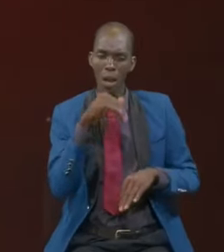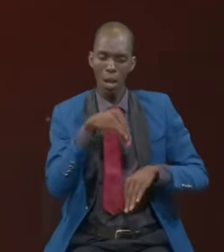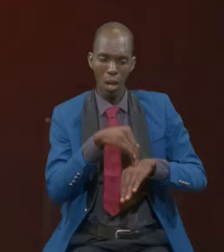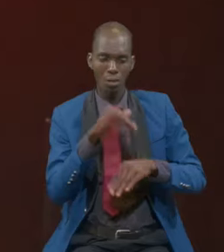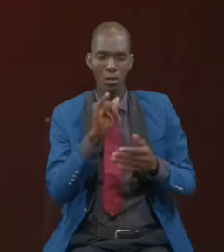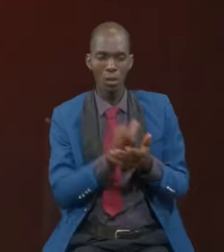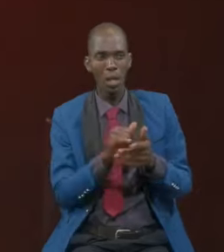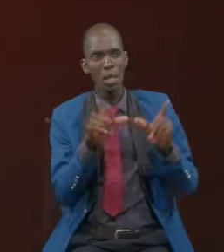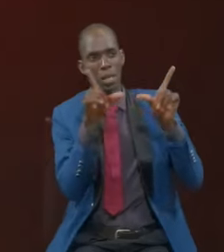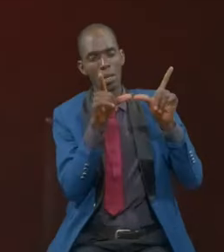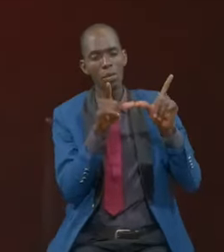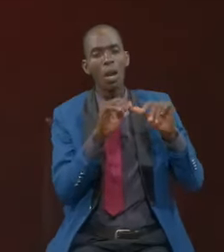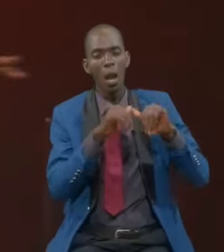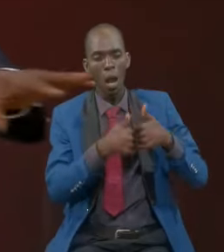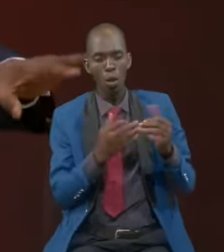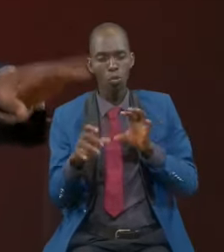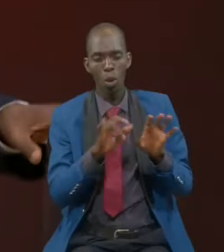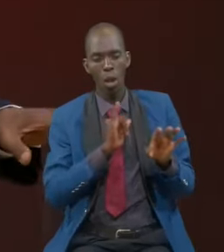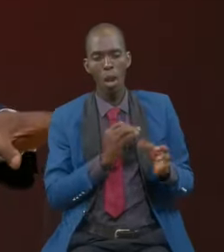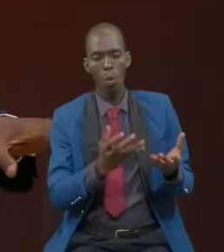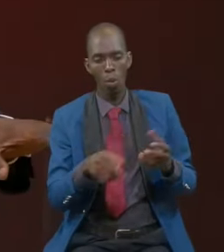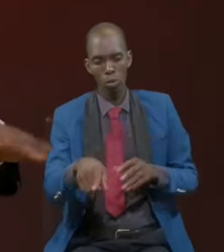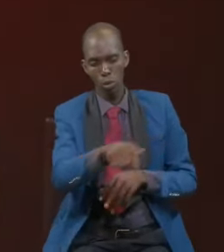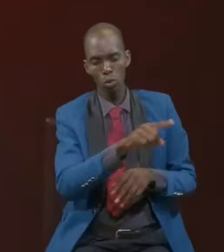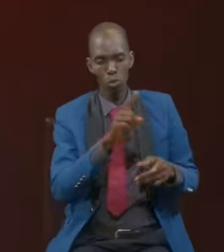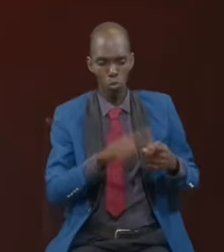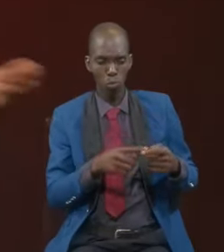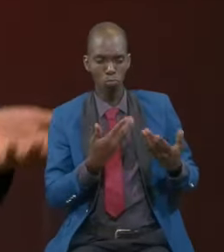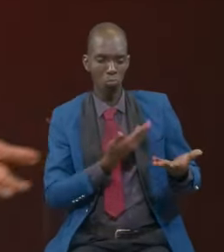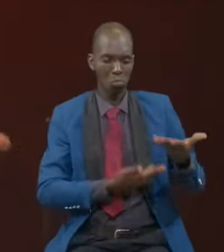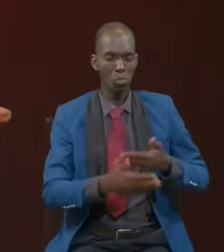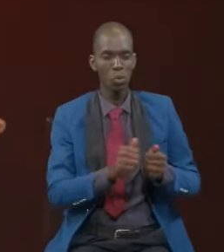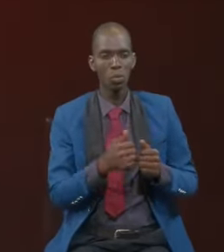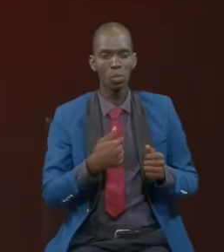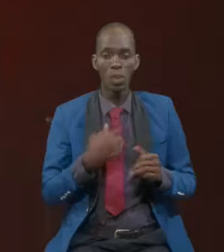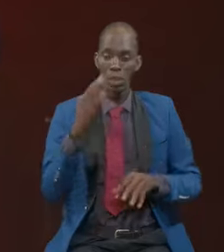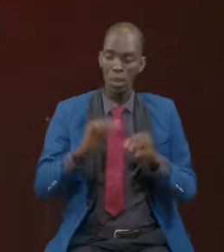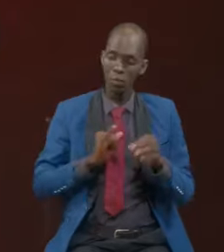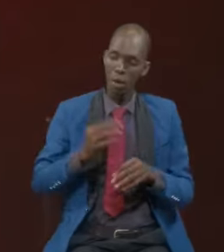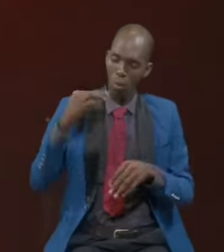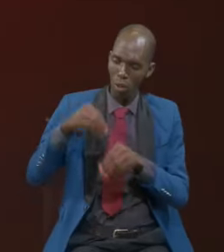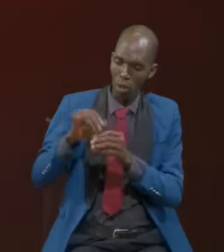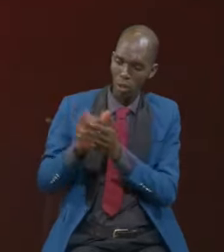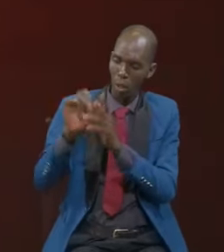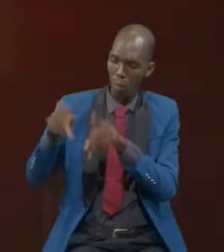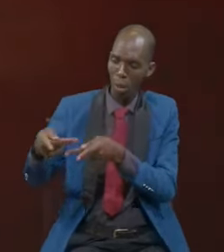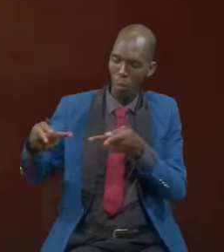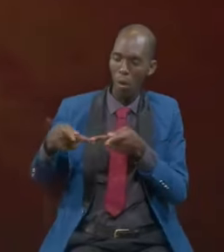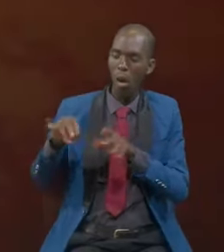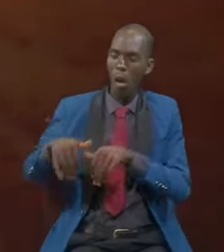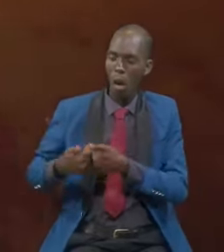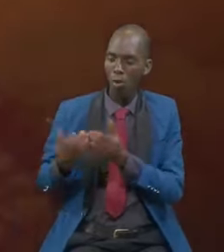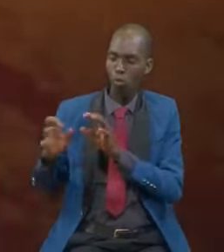with me? If I were in her position, how would I want her to talk to me? The